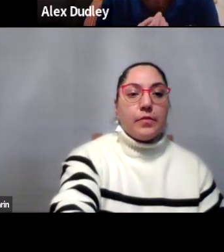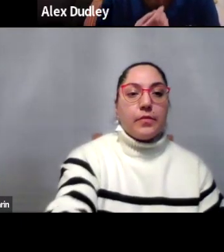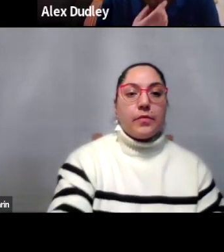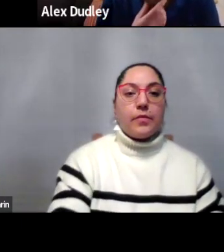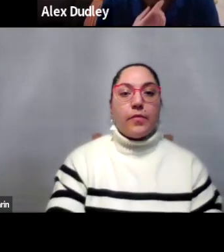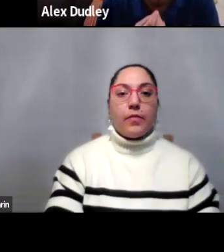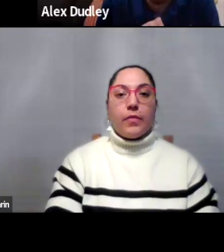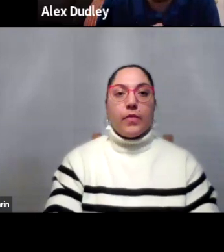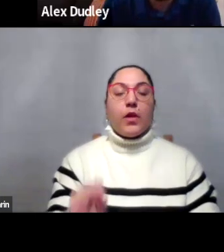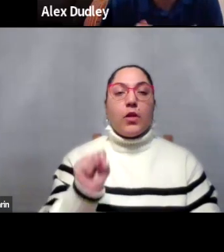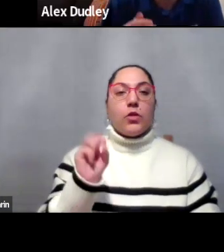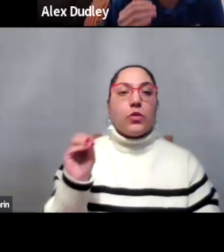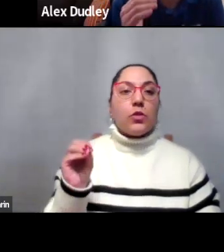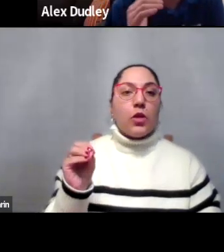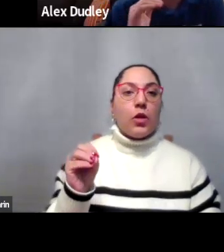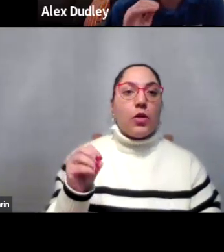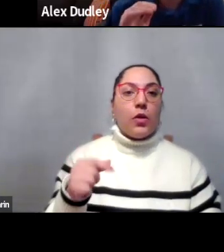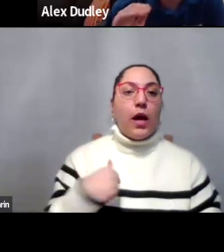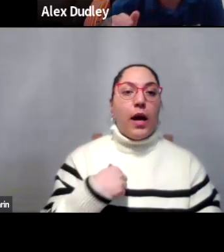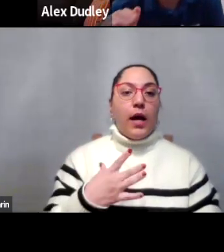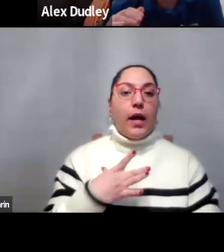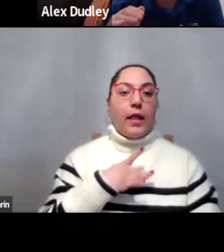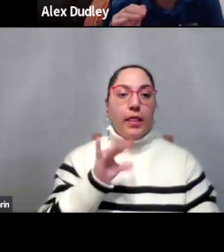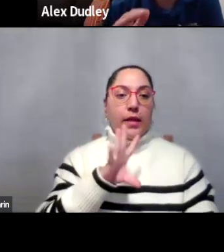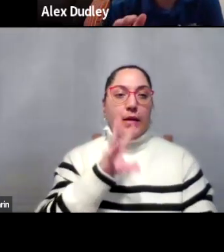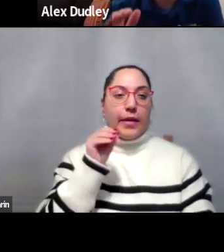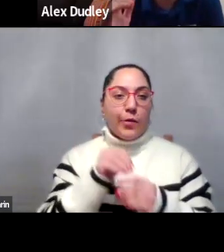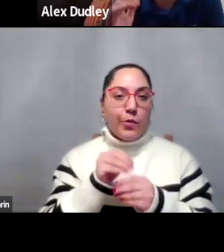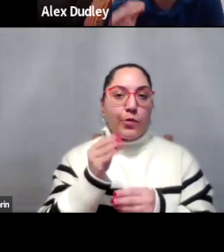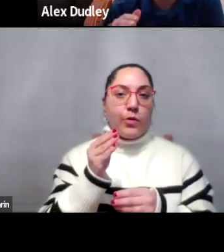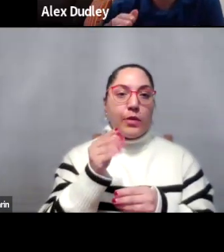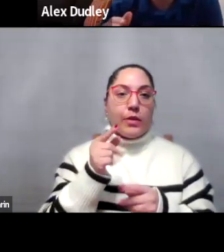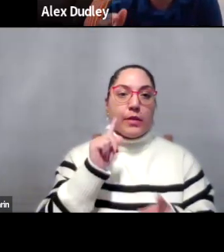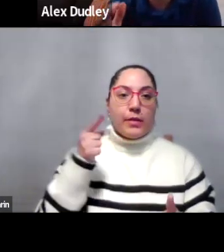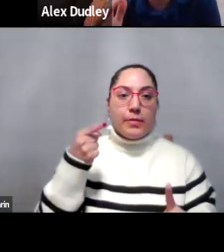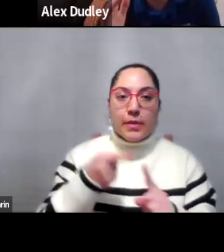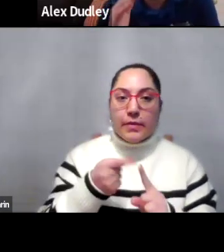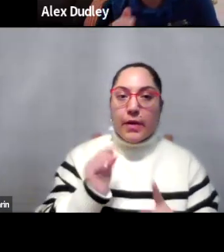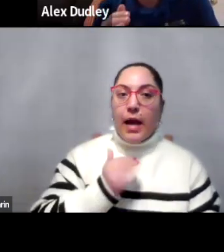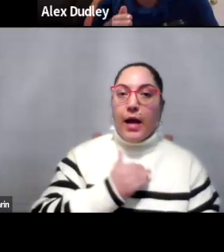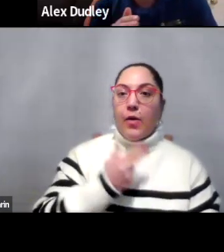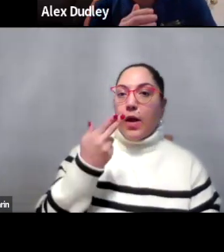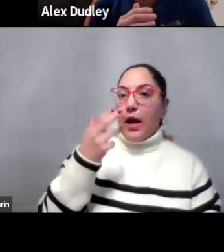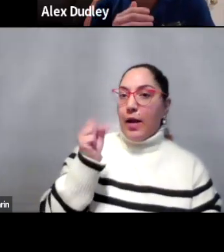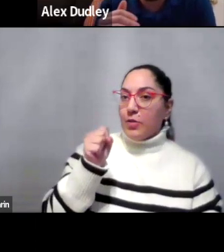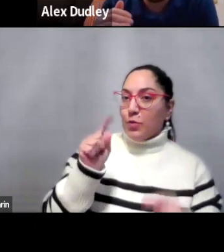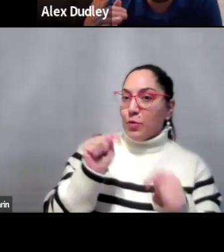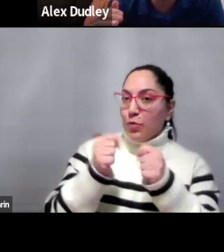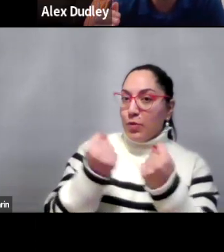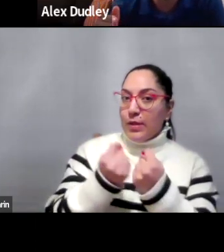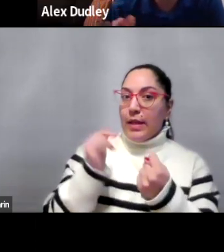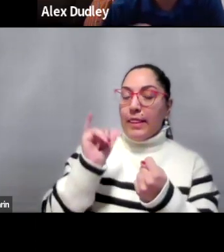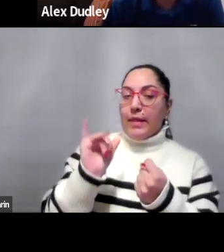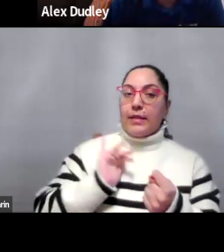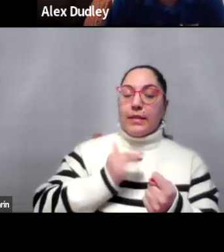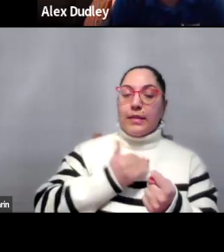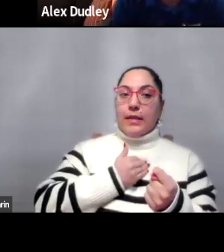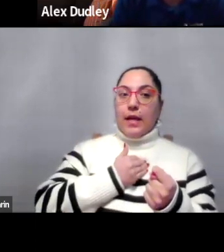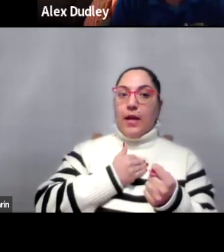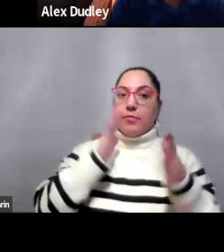So I do like to include a little bit of specific information about our high school team, because I know that's the target audience